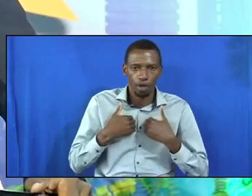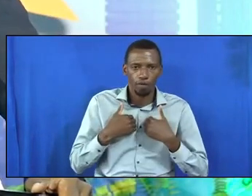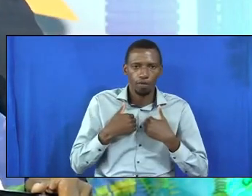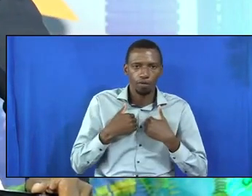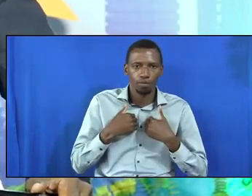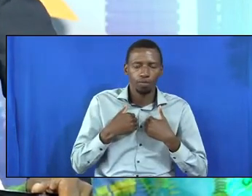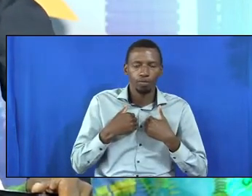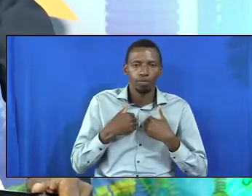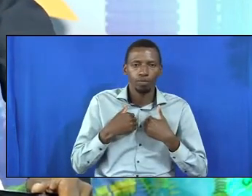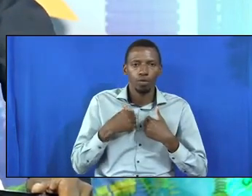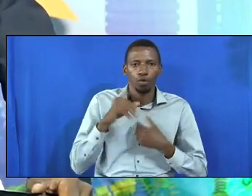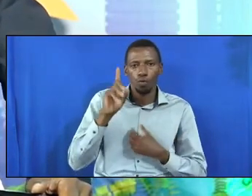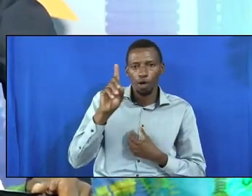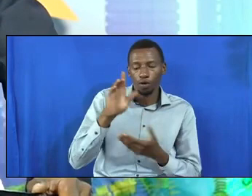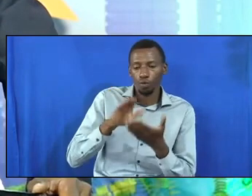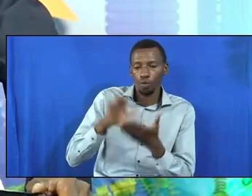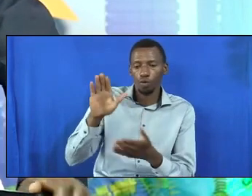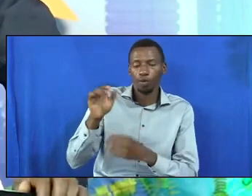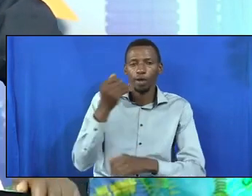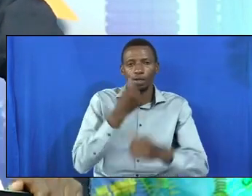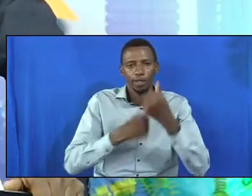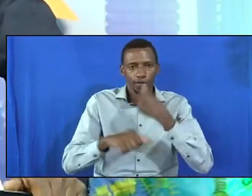another one more bonus activity,